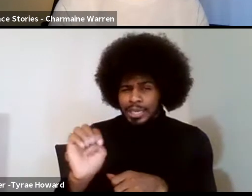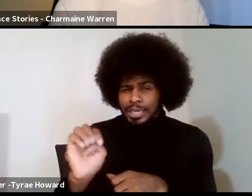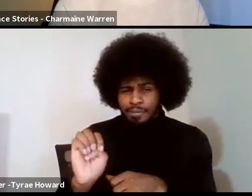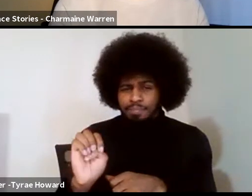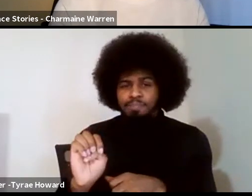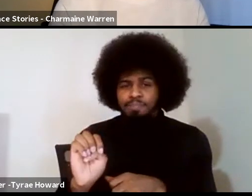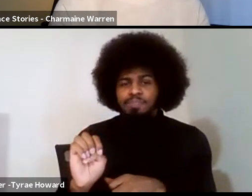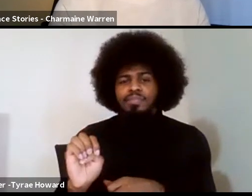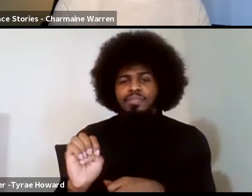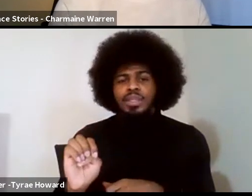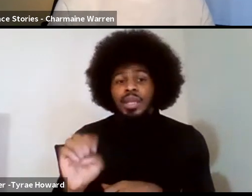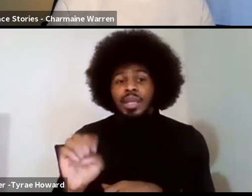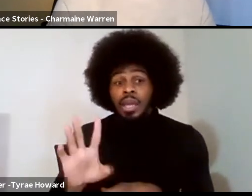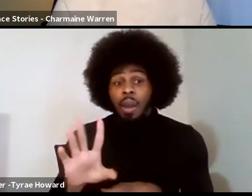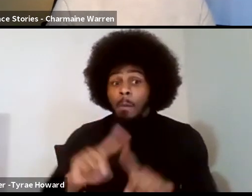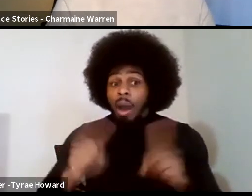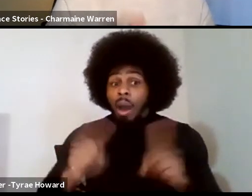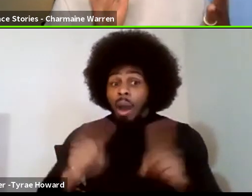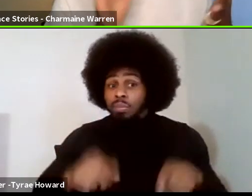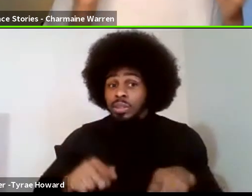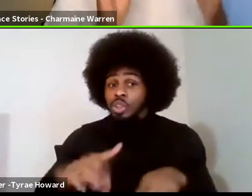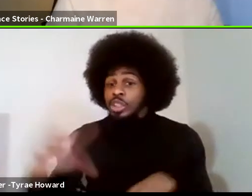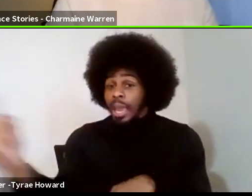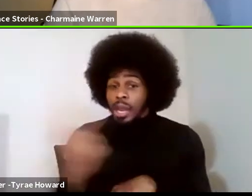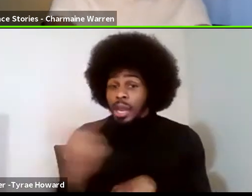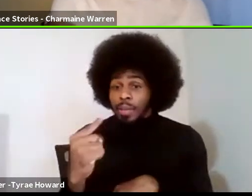she threatened me.